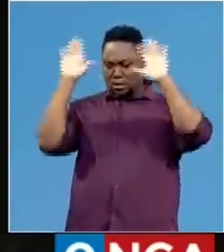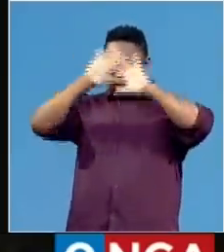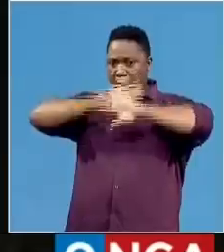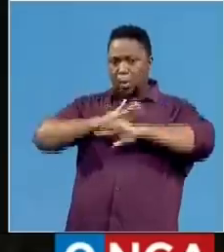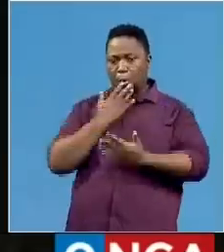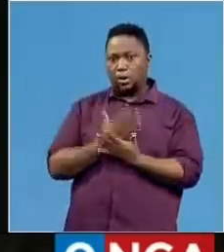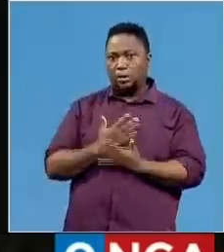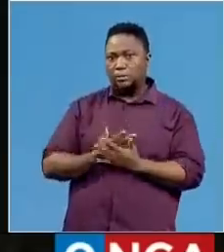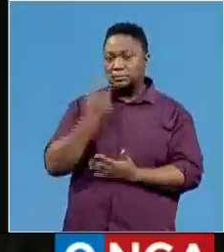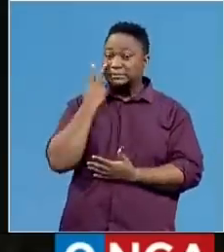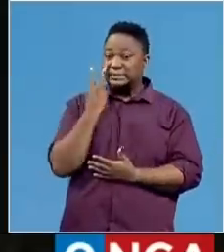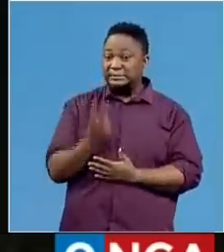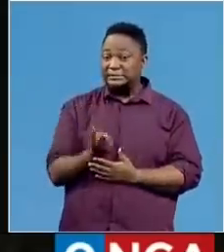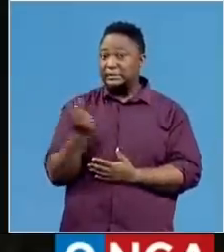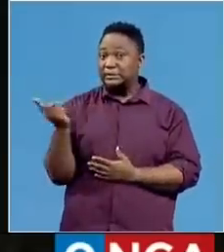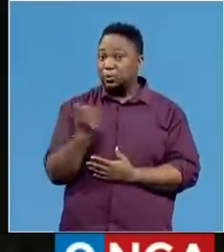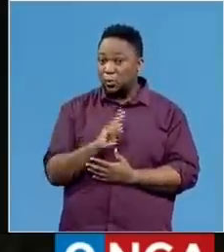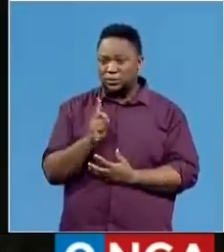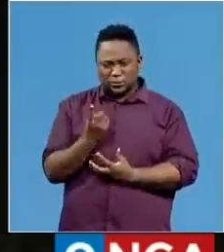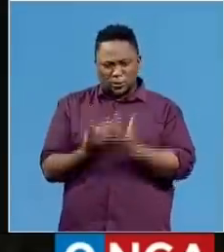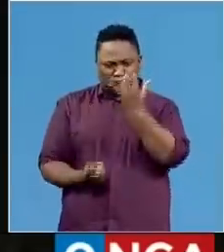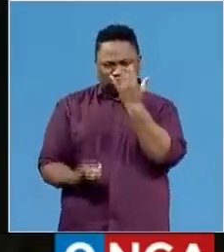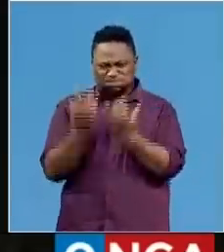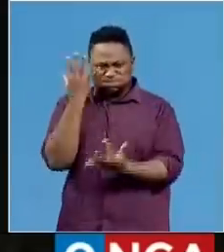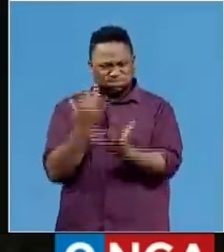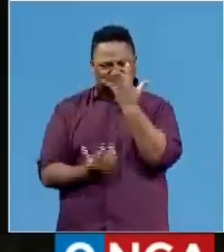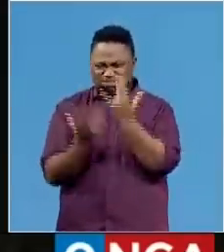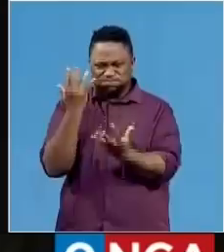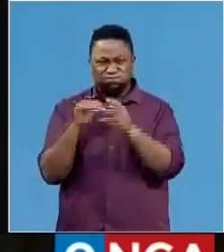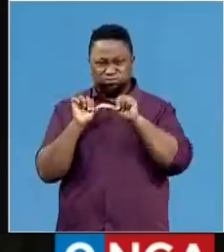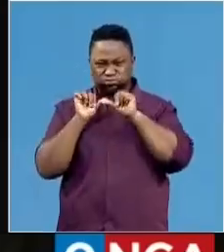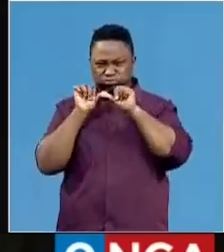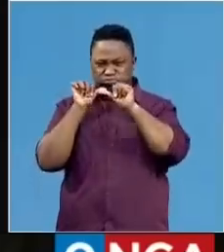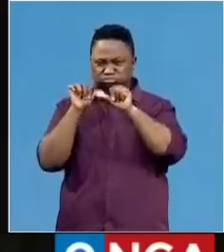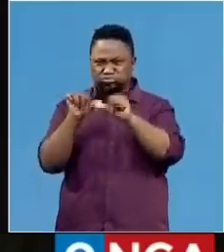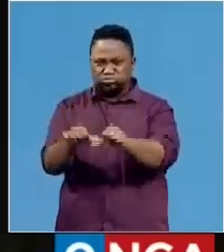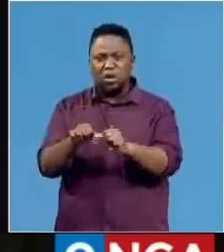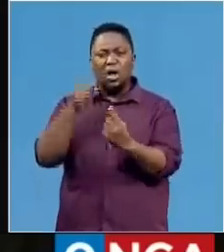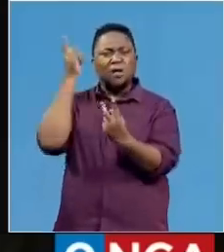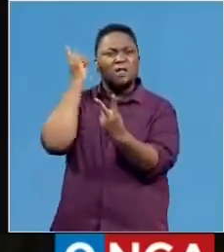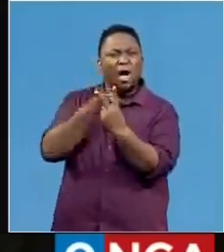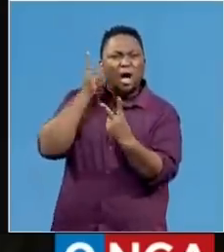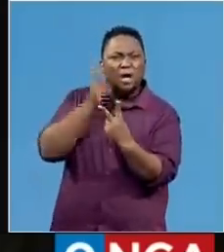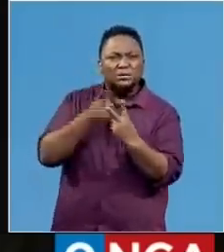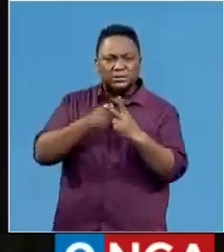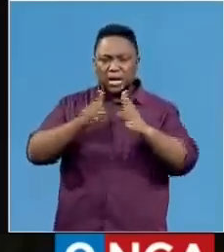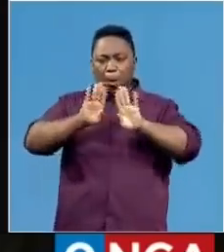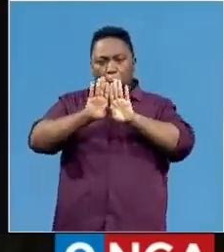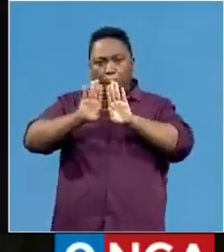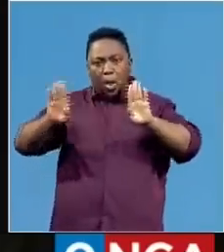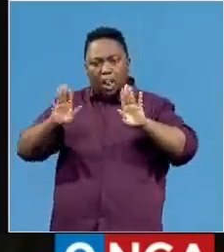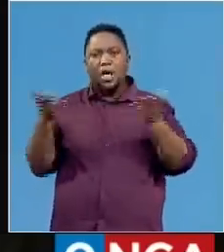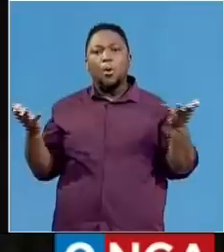how the flames are licking at the glass and at the walls of the African